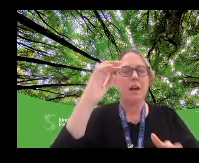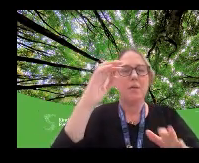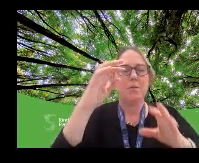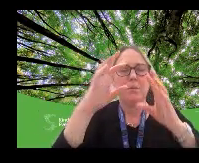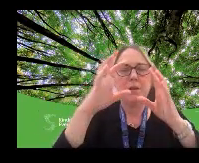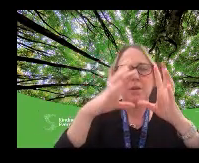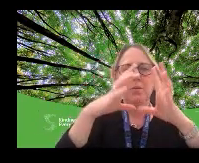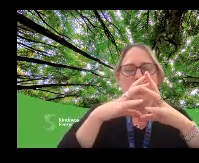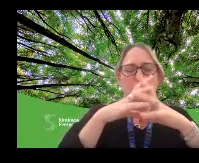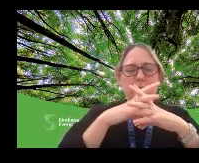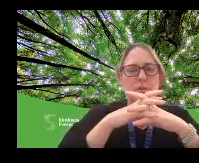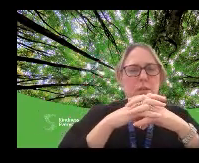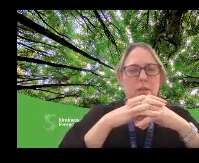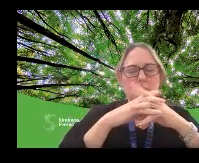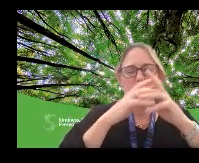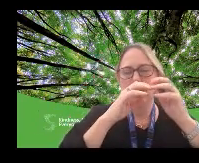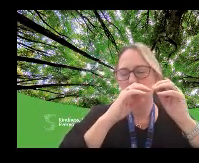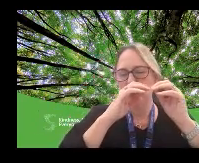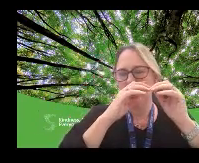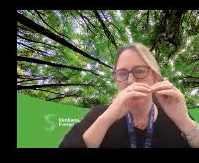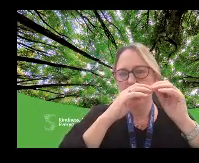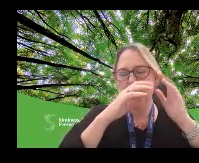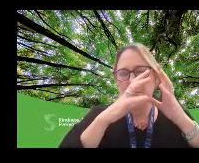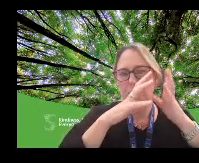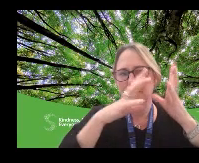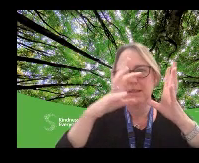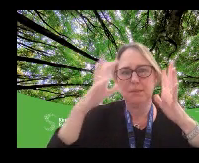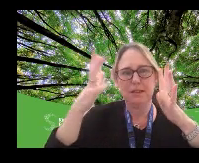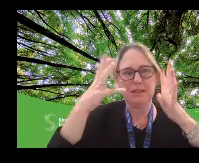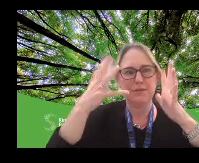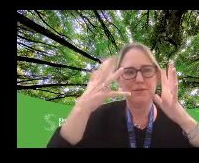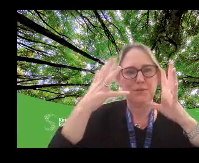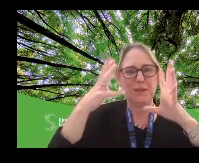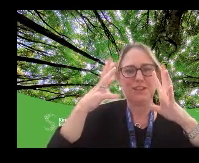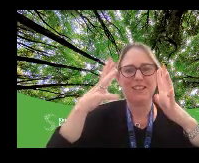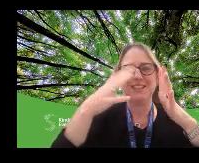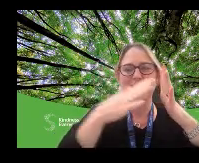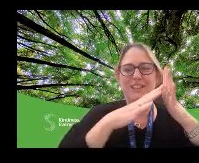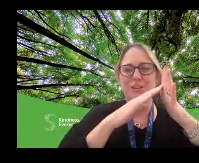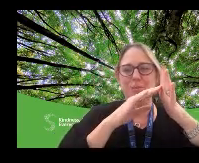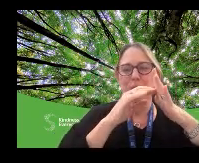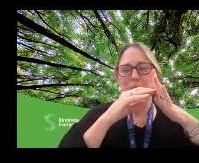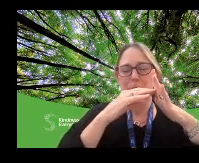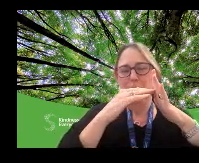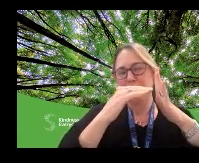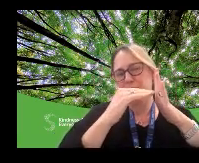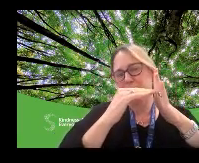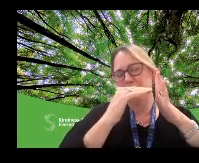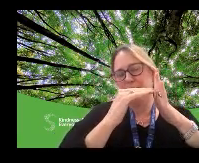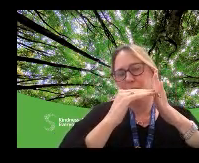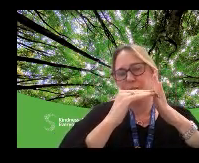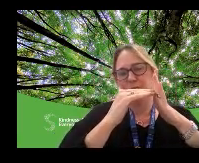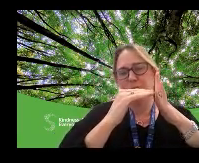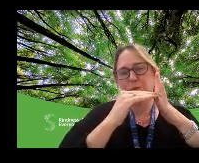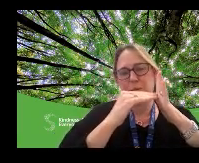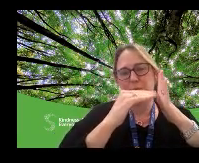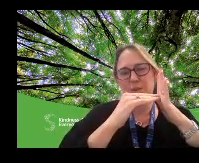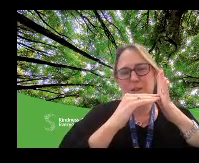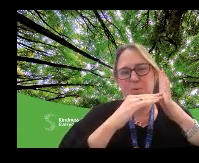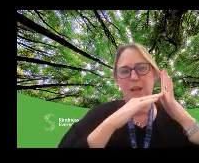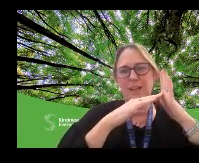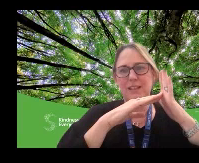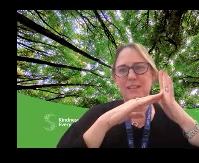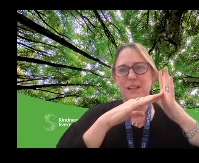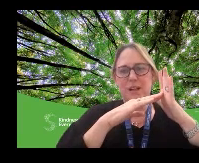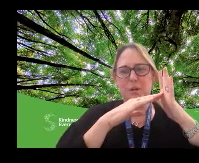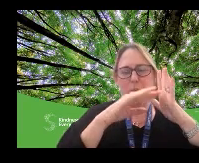So we don't want sort of masses and masses of information in each section, but just bullet points of what's been